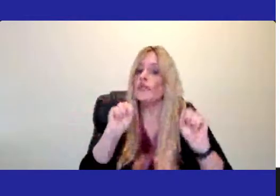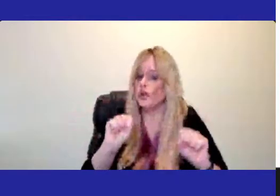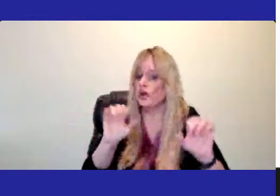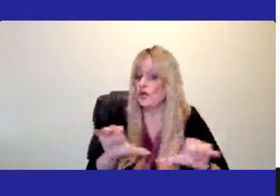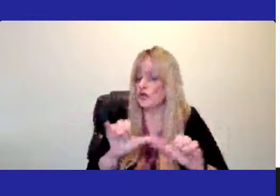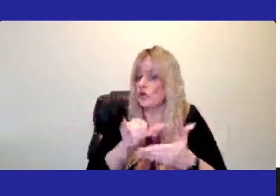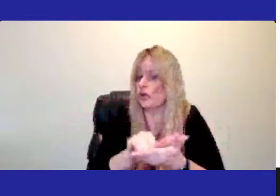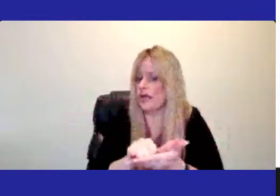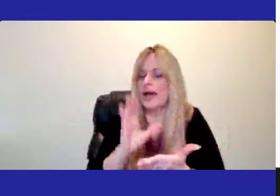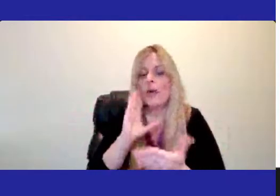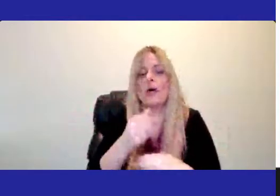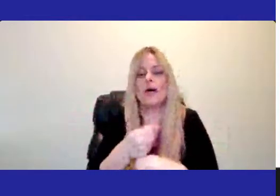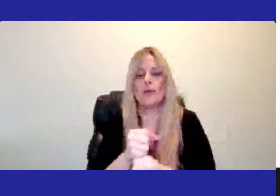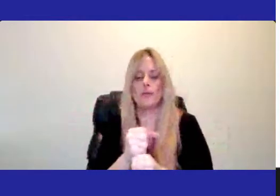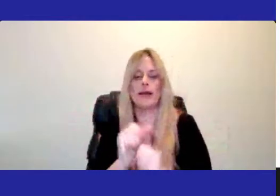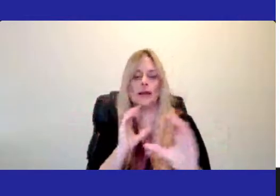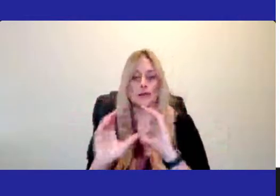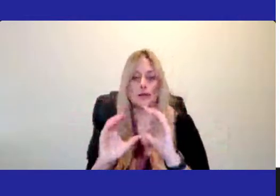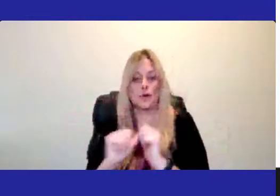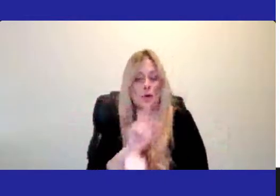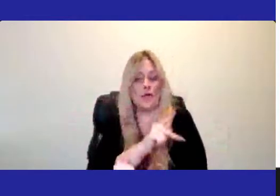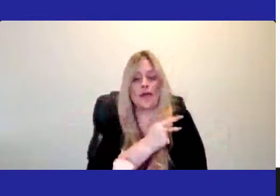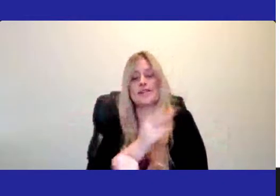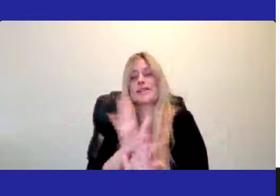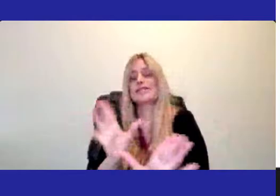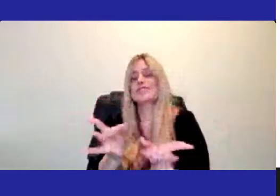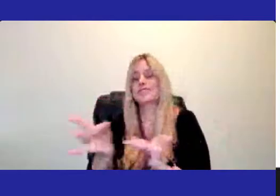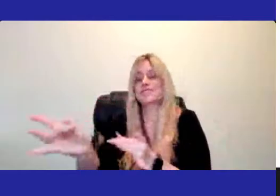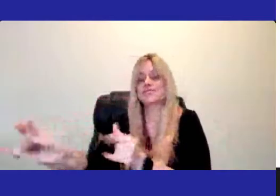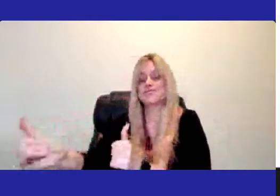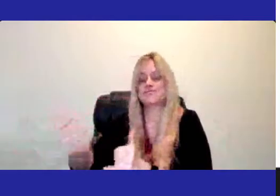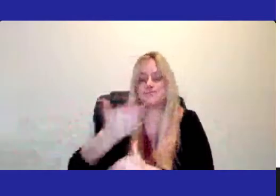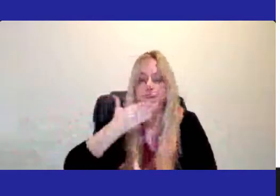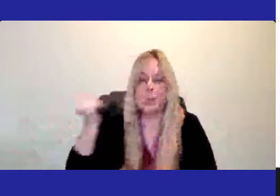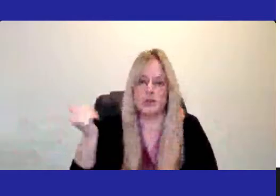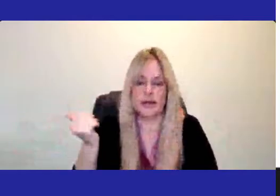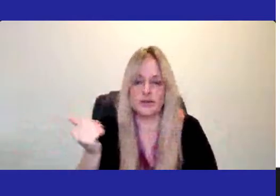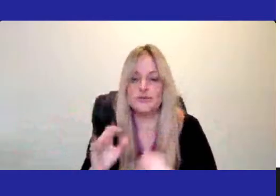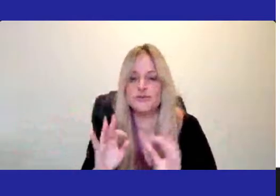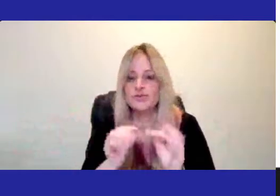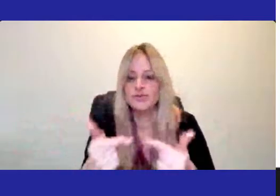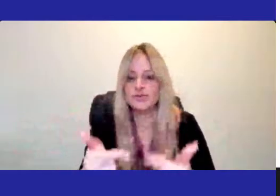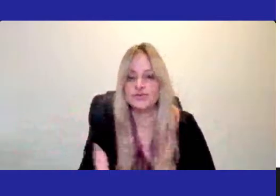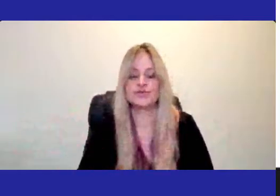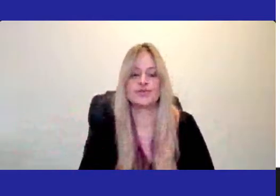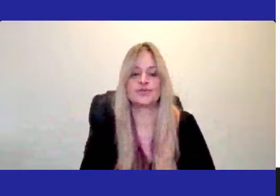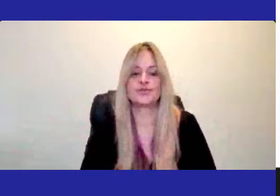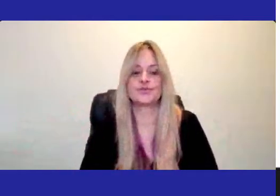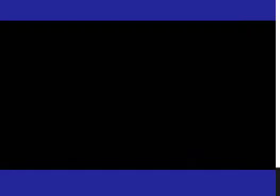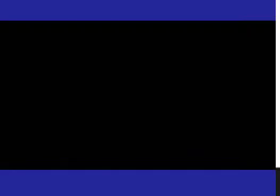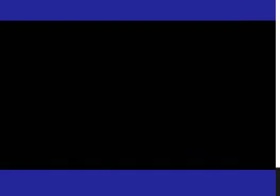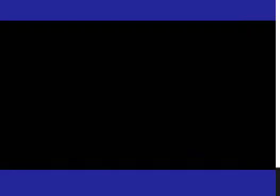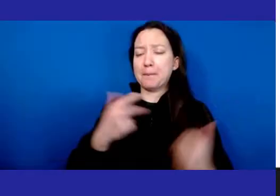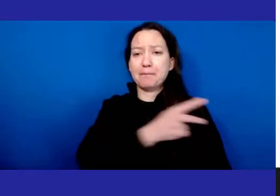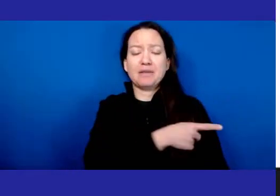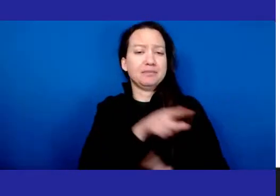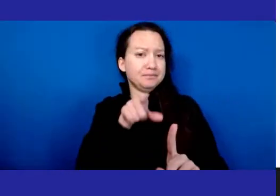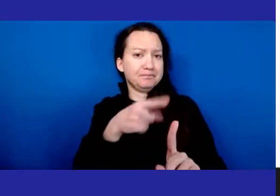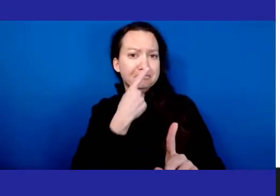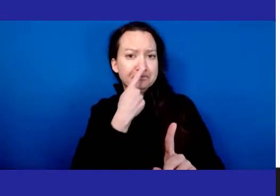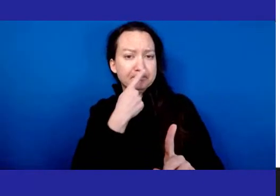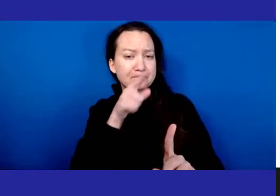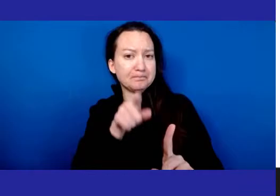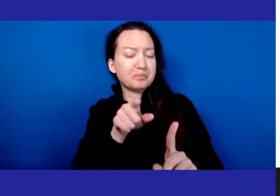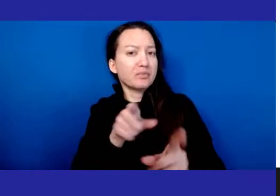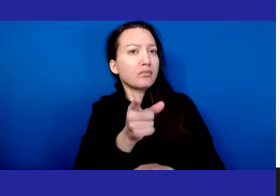it would make communication with patients so much better. Yeah, especially young patients. I think you hit it on the nose